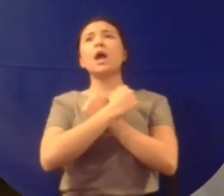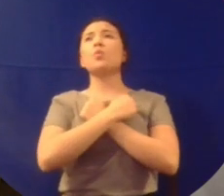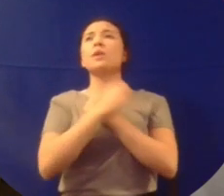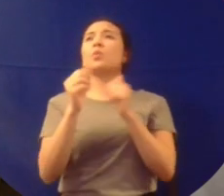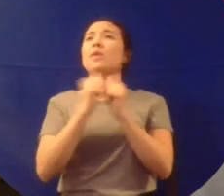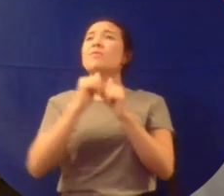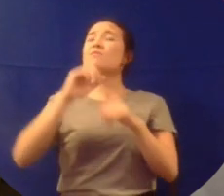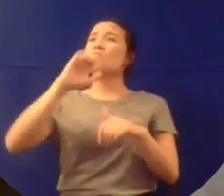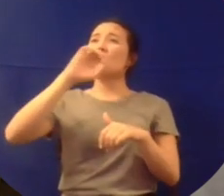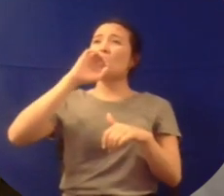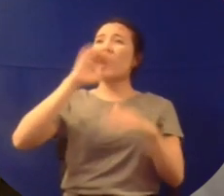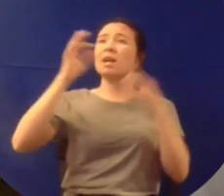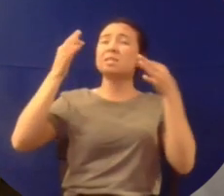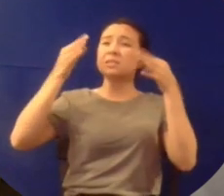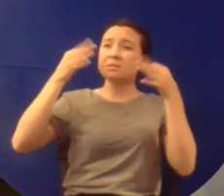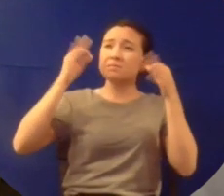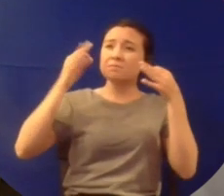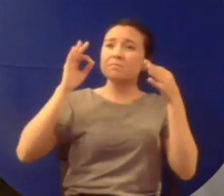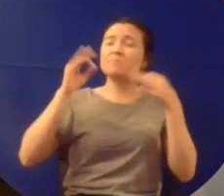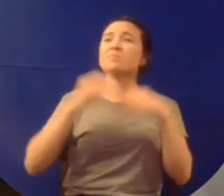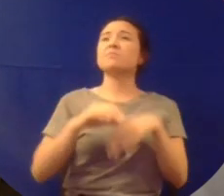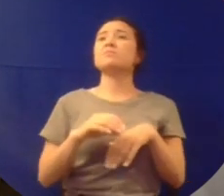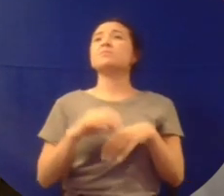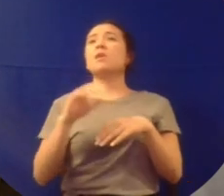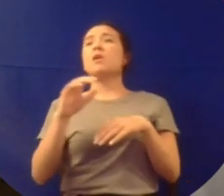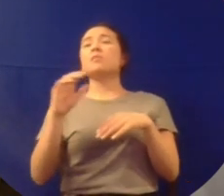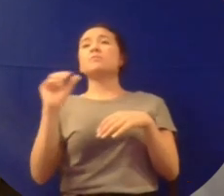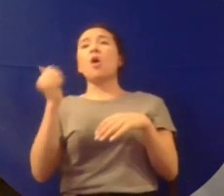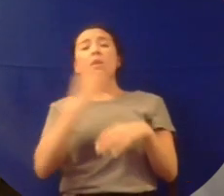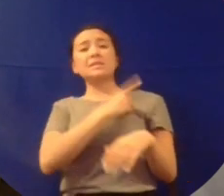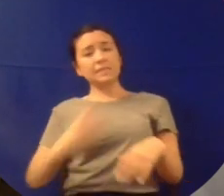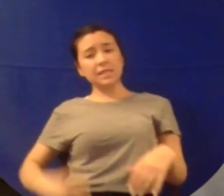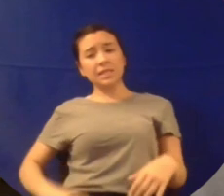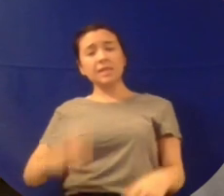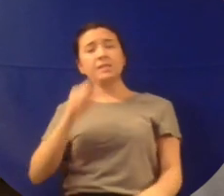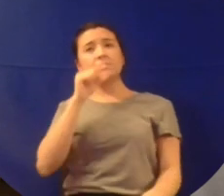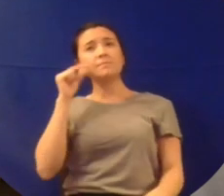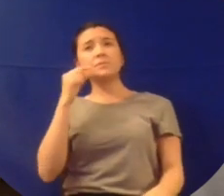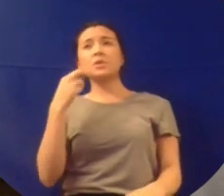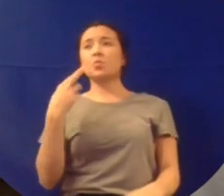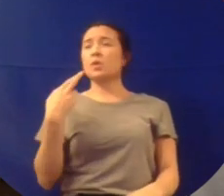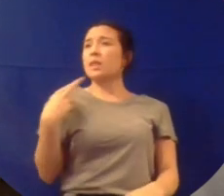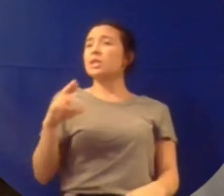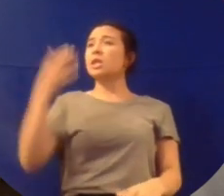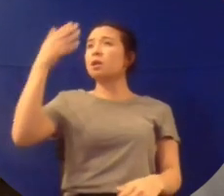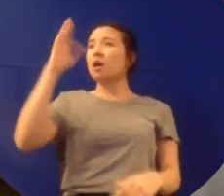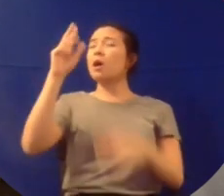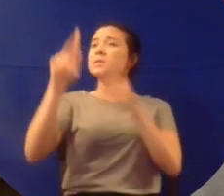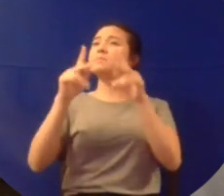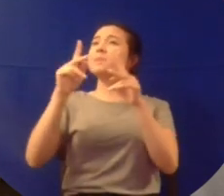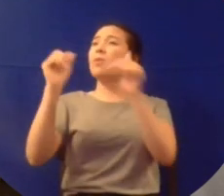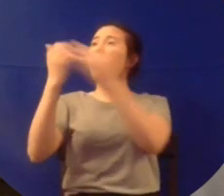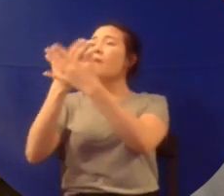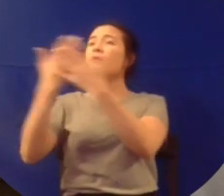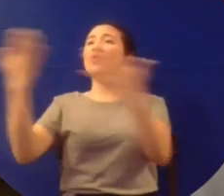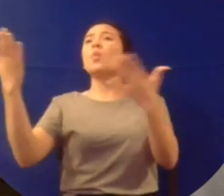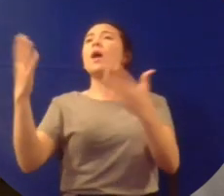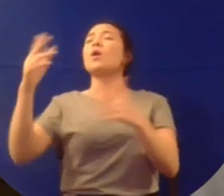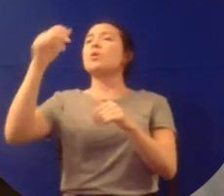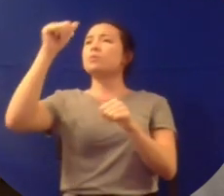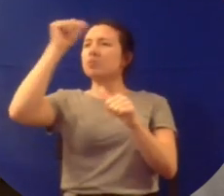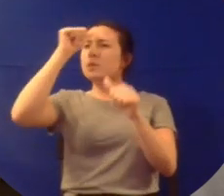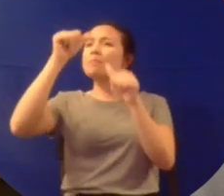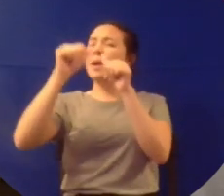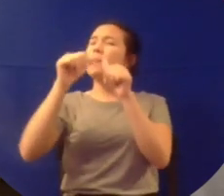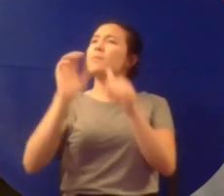charity, together with Francis, our Pope, John, our Bishop, all the clergy, religious, and God's